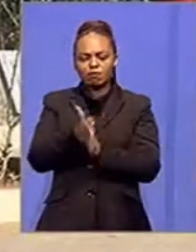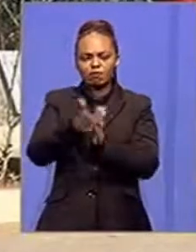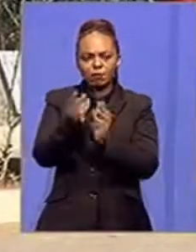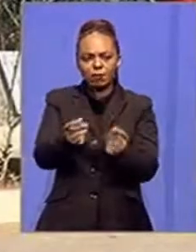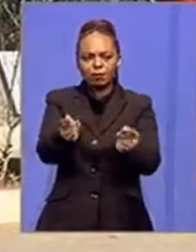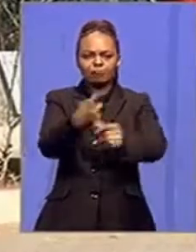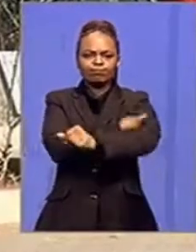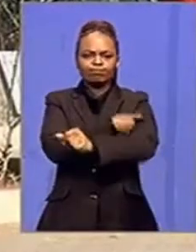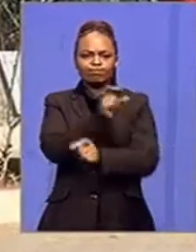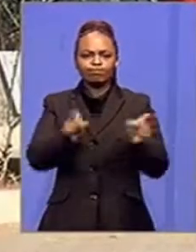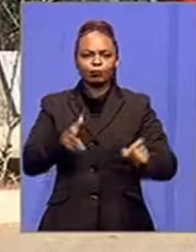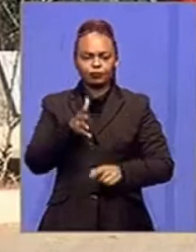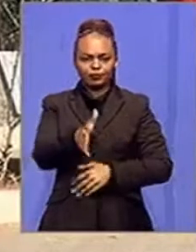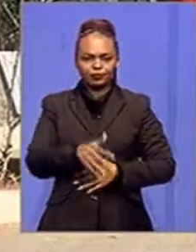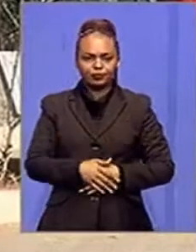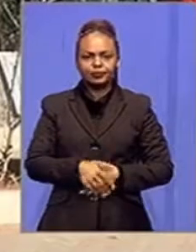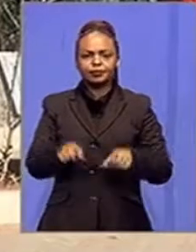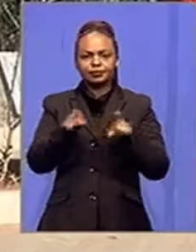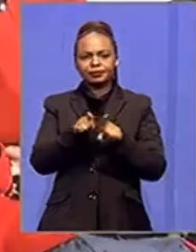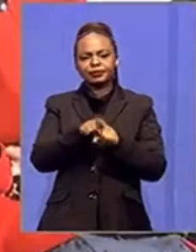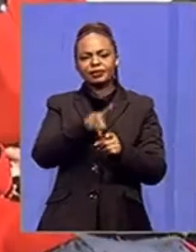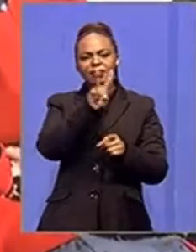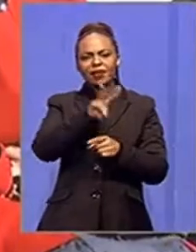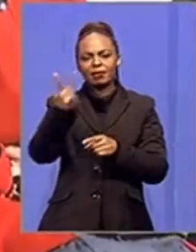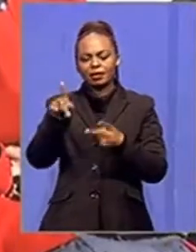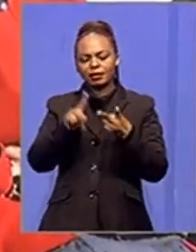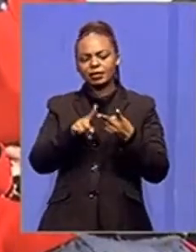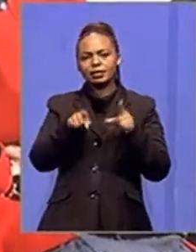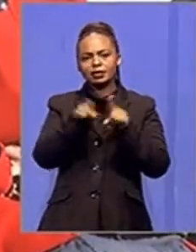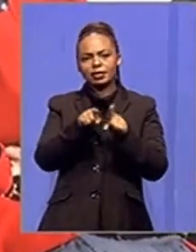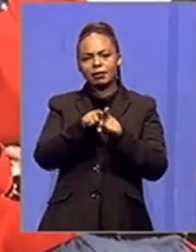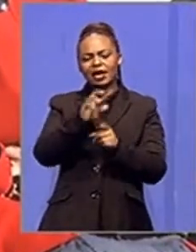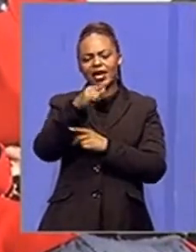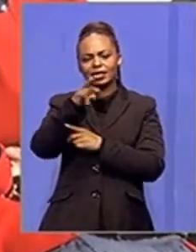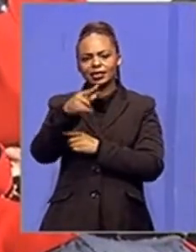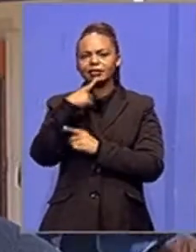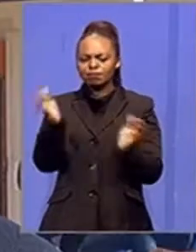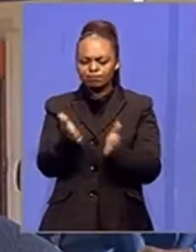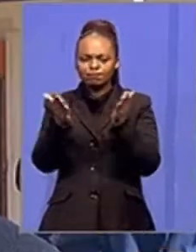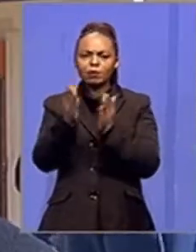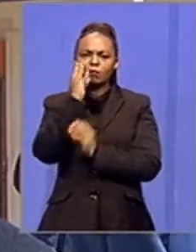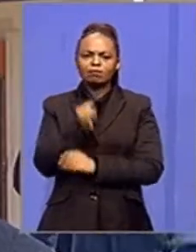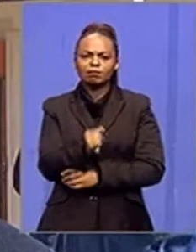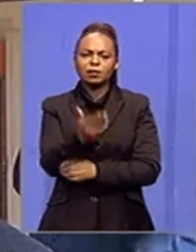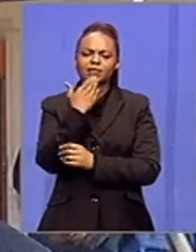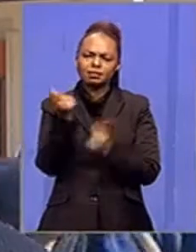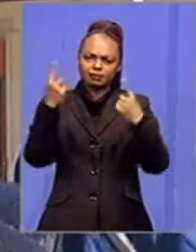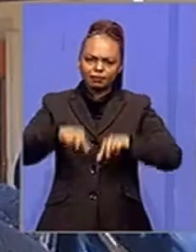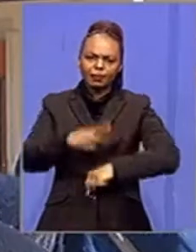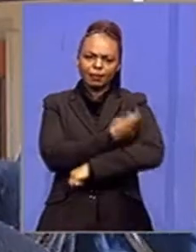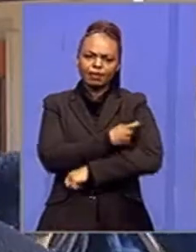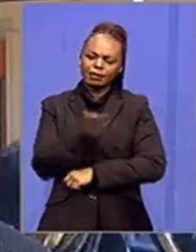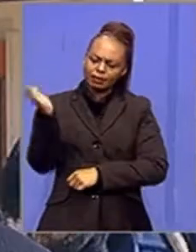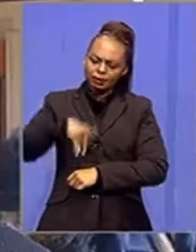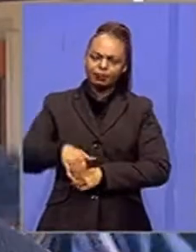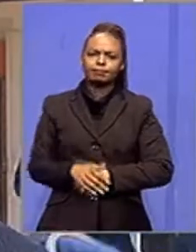moento. Batšofe ba ka Ganyesa le Vryburg ba iletša ba bangwe gore le bona ba hwetše moento. Hetano tla go itlhaba le ska